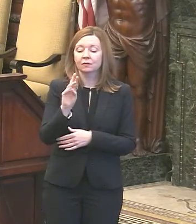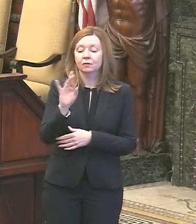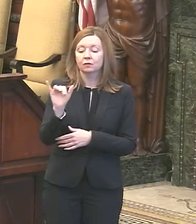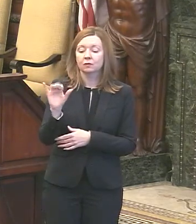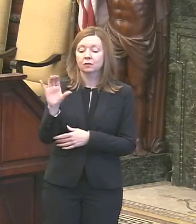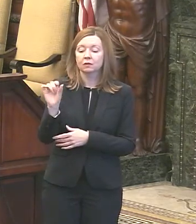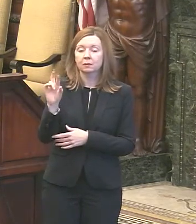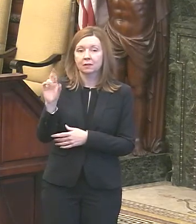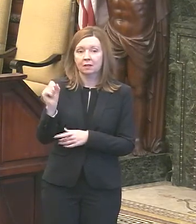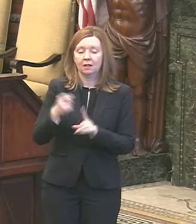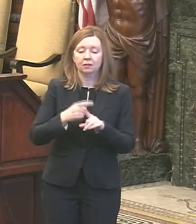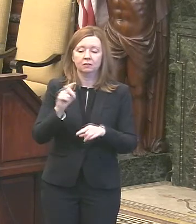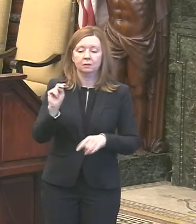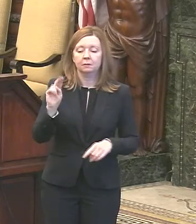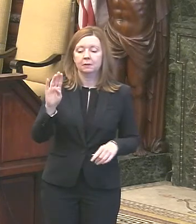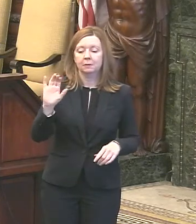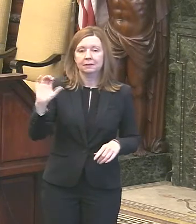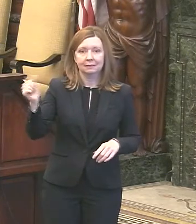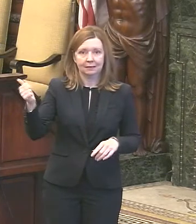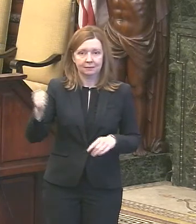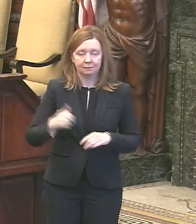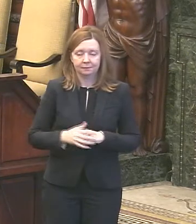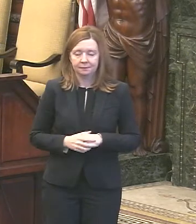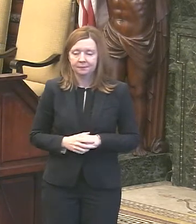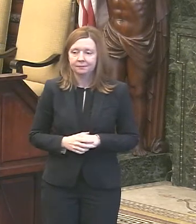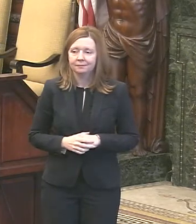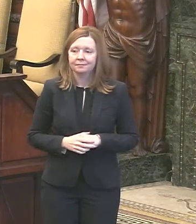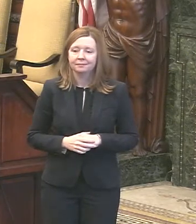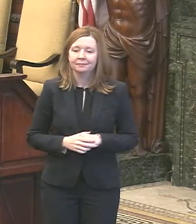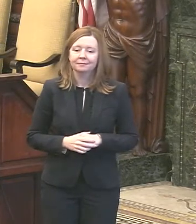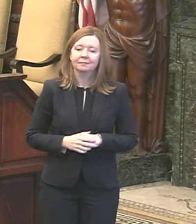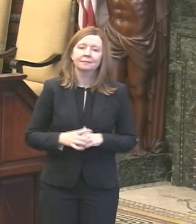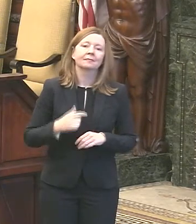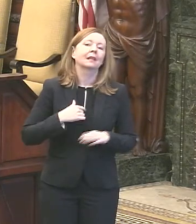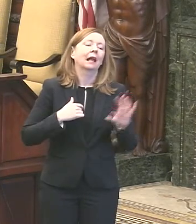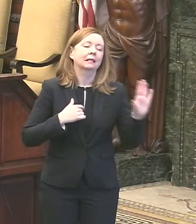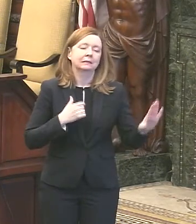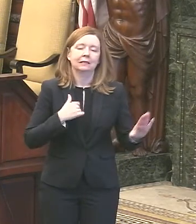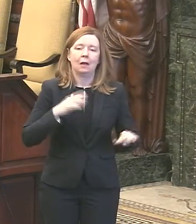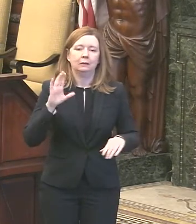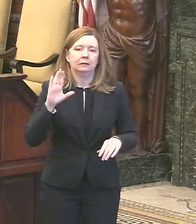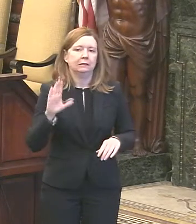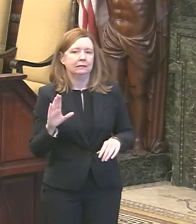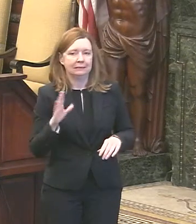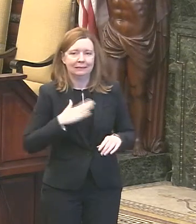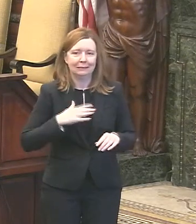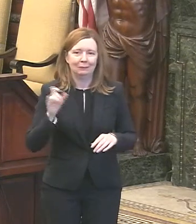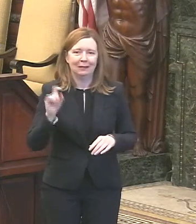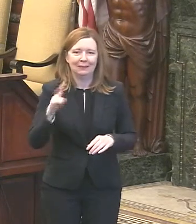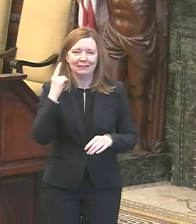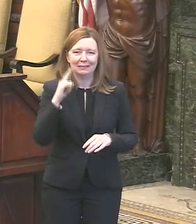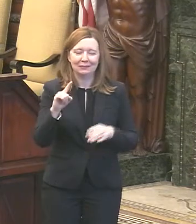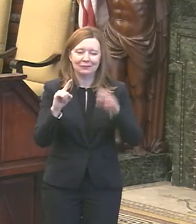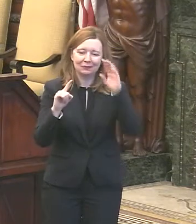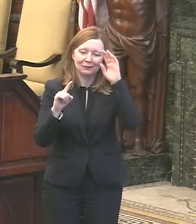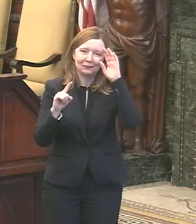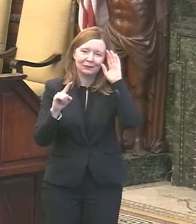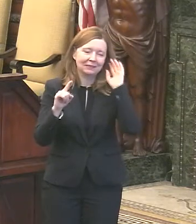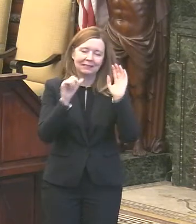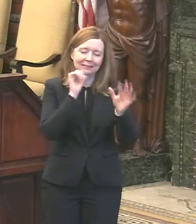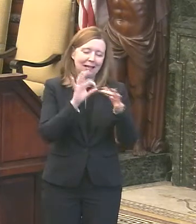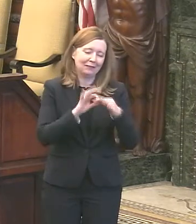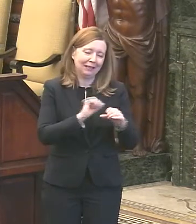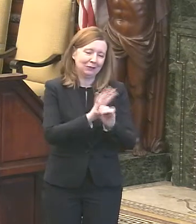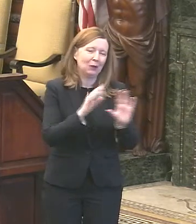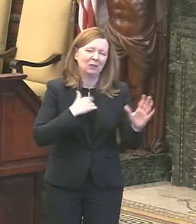of NBC 10. I was actually just about to lower my hand because my question is unrelated